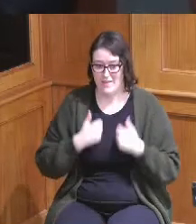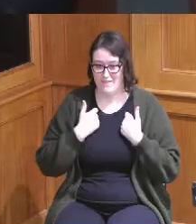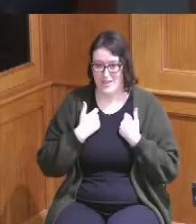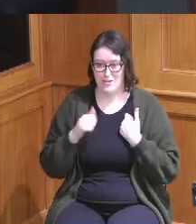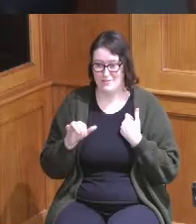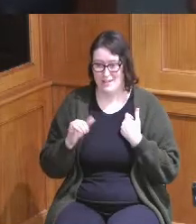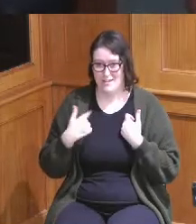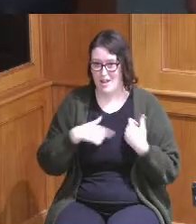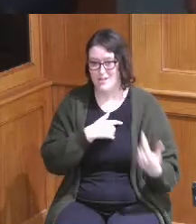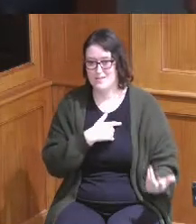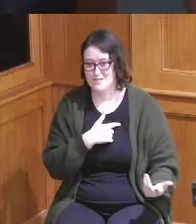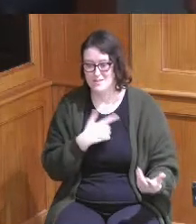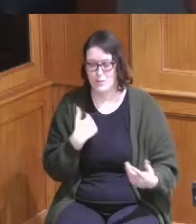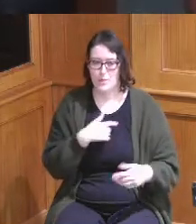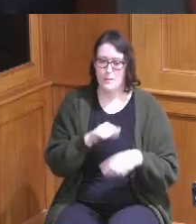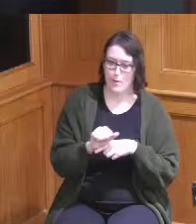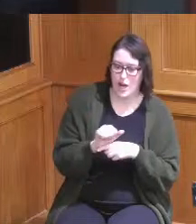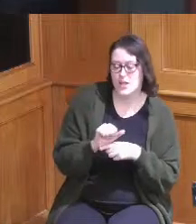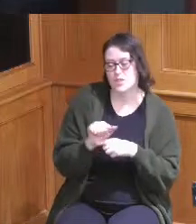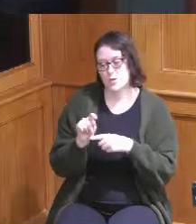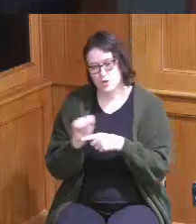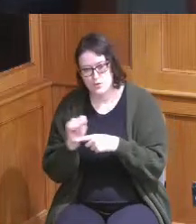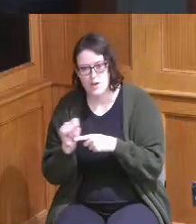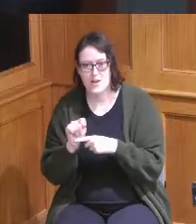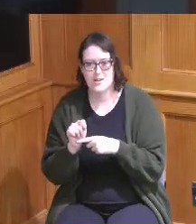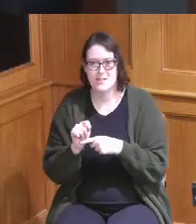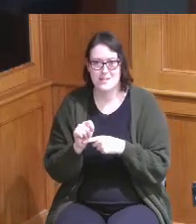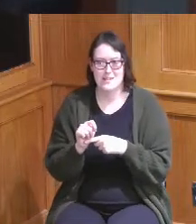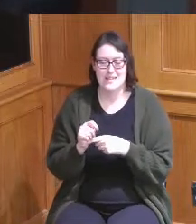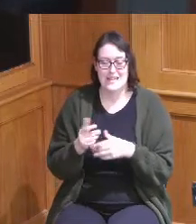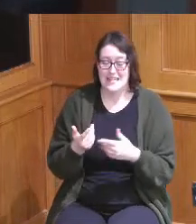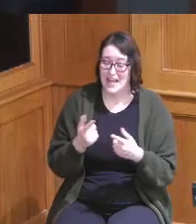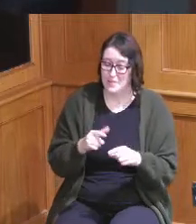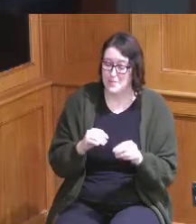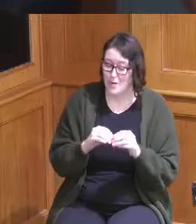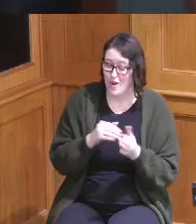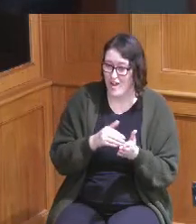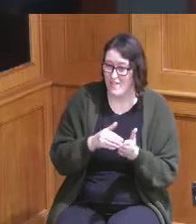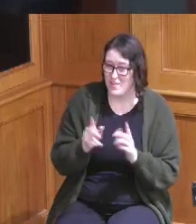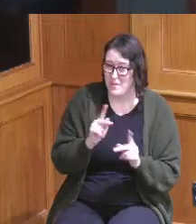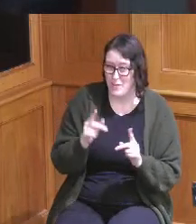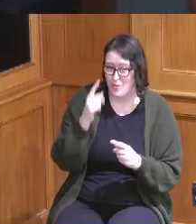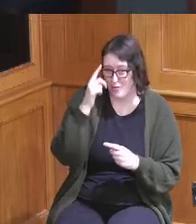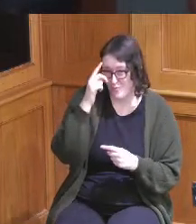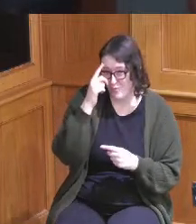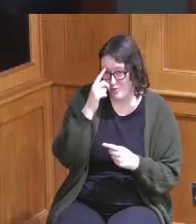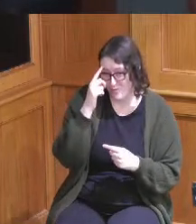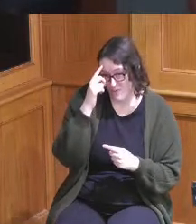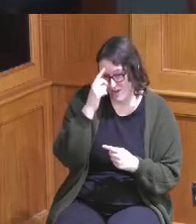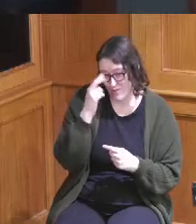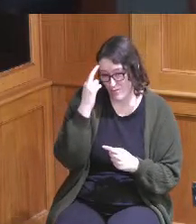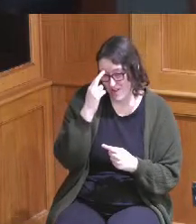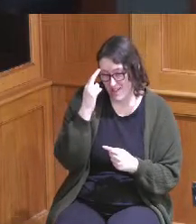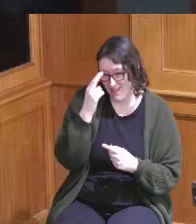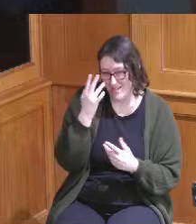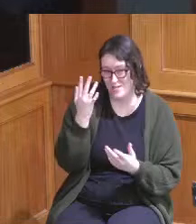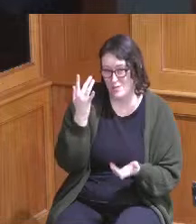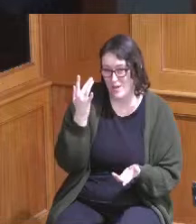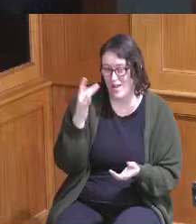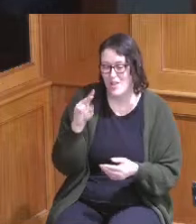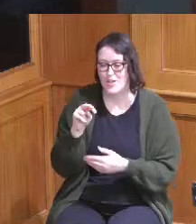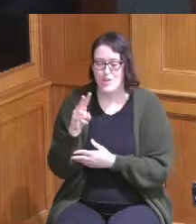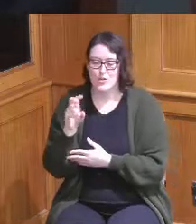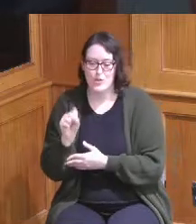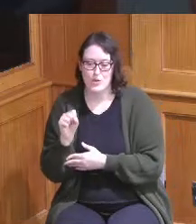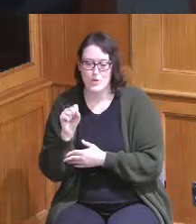train for this all the time. And it happens more often than people realize. It doesn't necessarily, it just happened to, the news coverage was on the same day